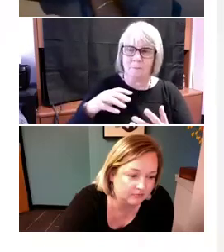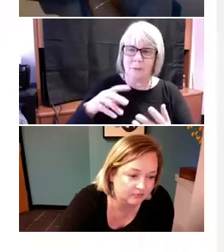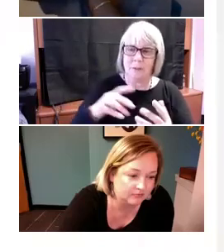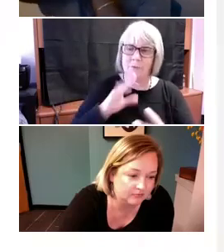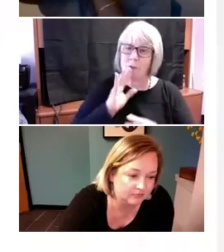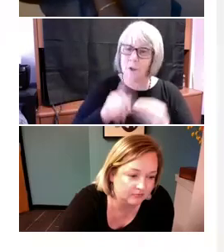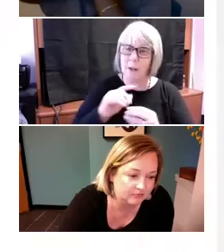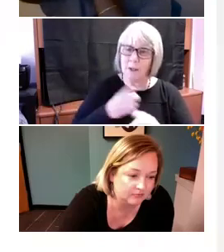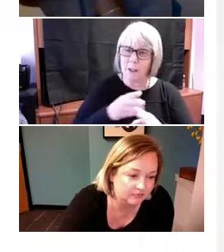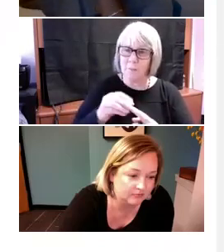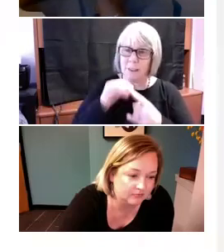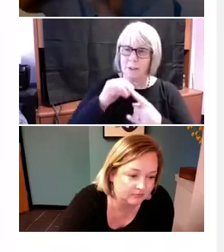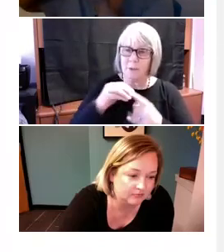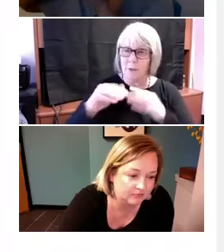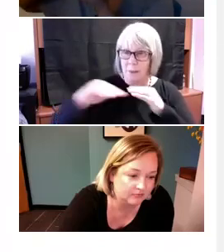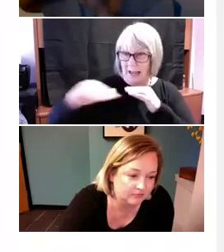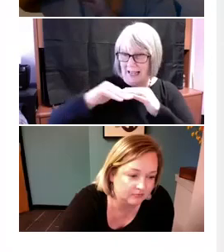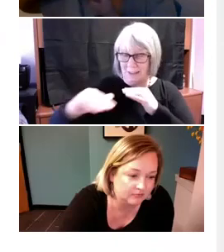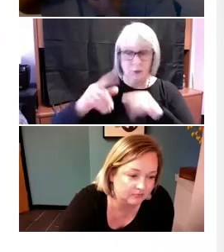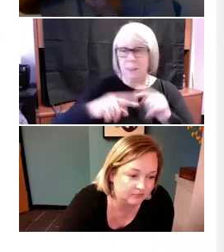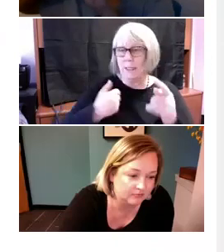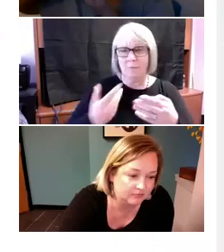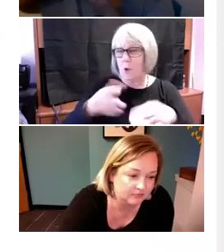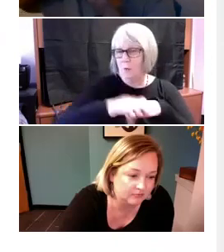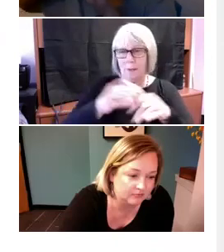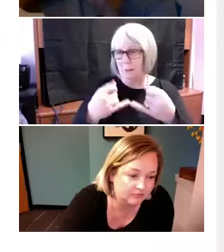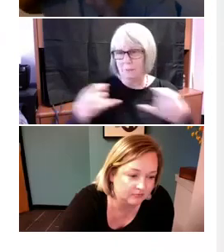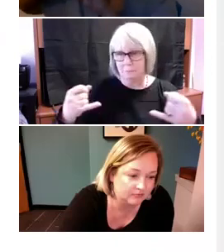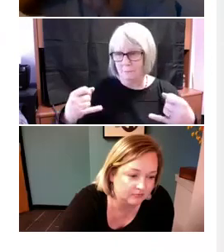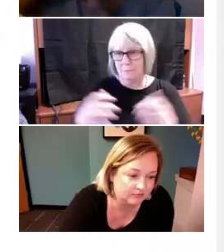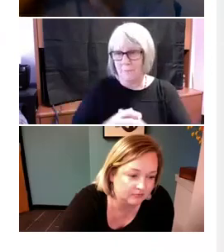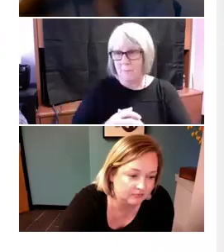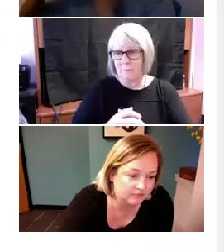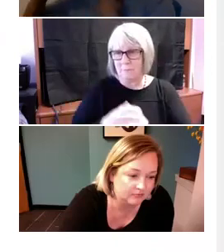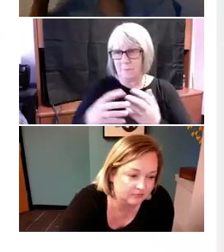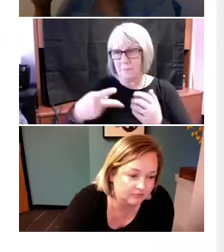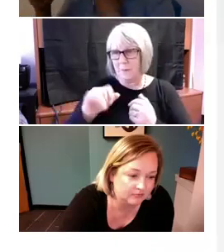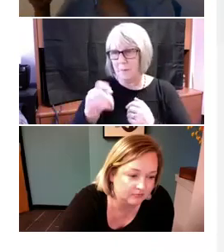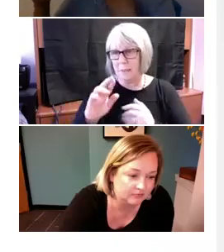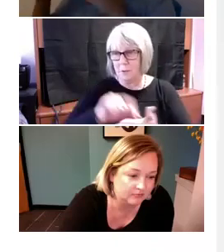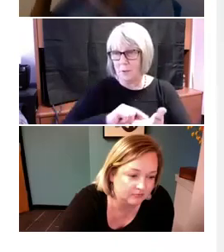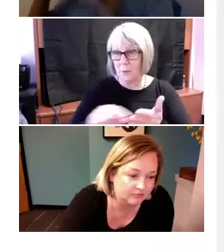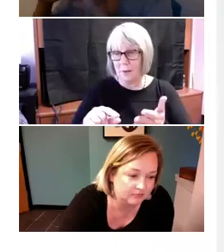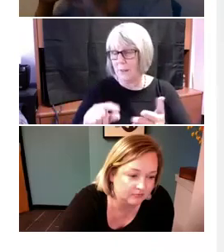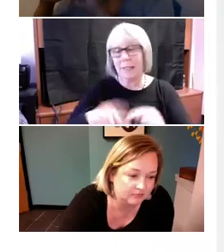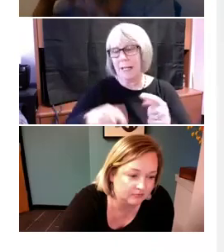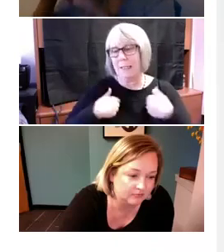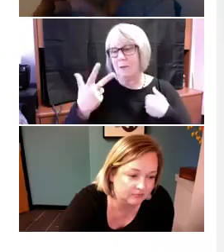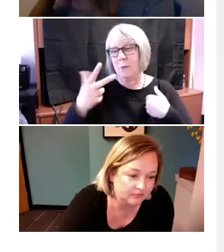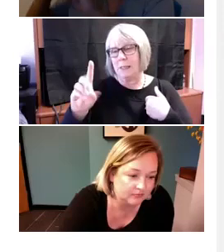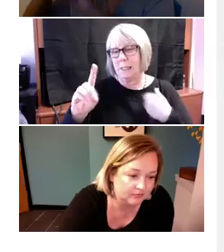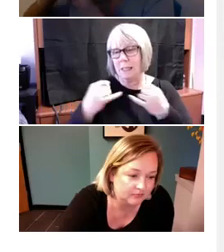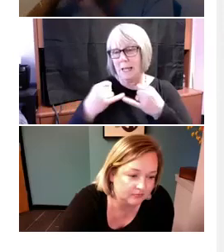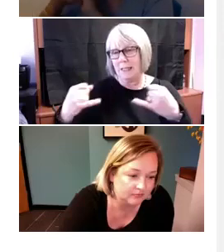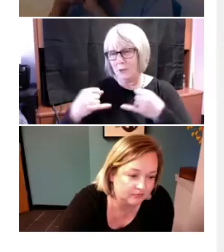mean that we can have overlapping edges. A planar graph can no way have 3D edges. It can only